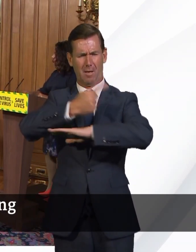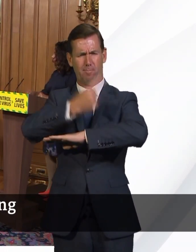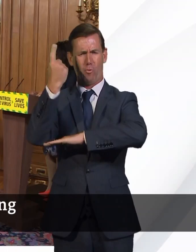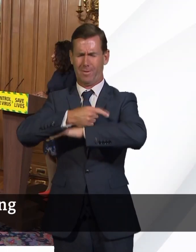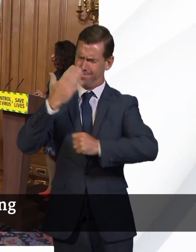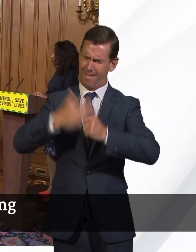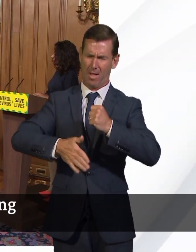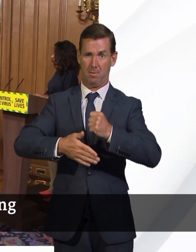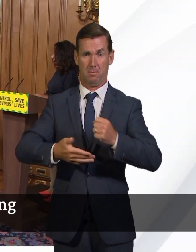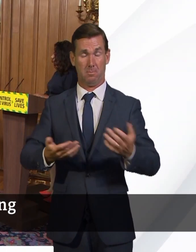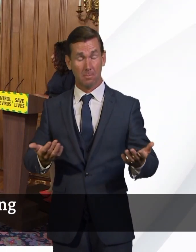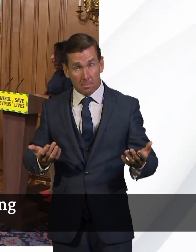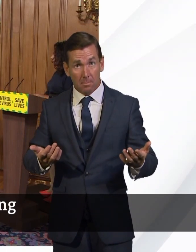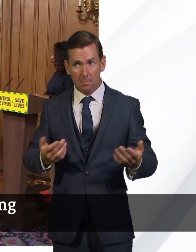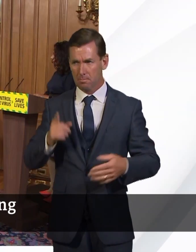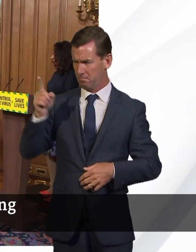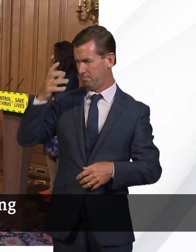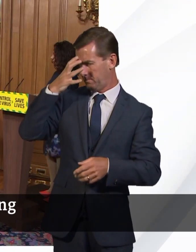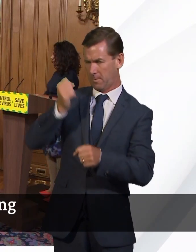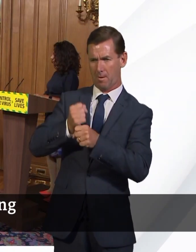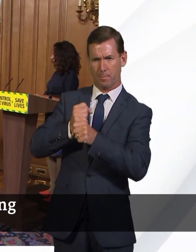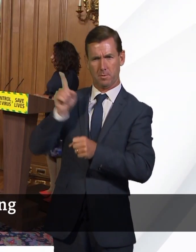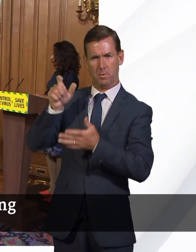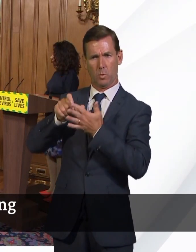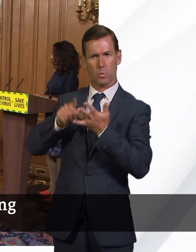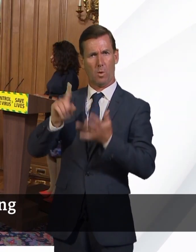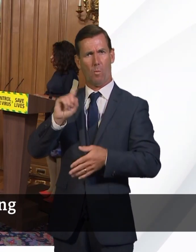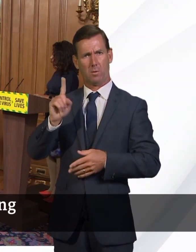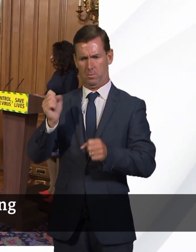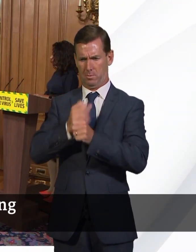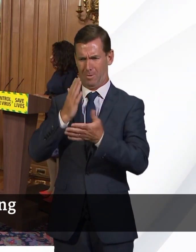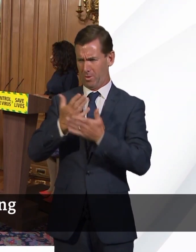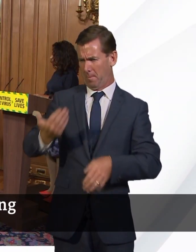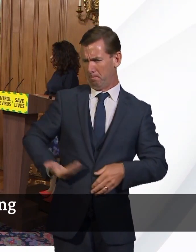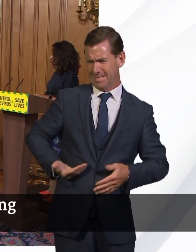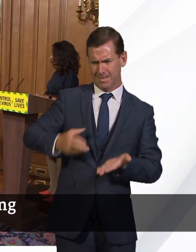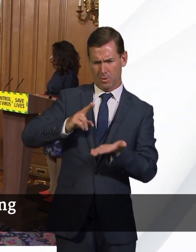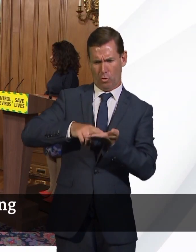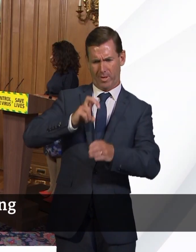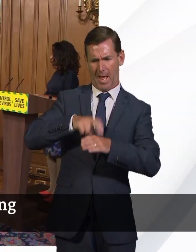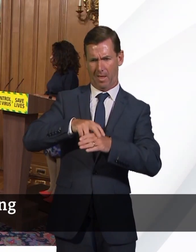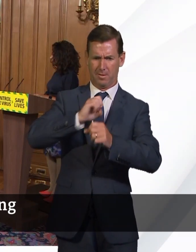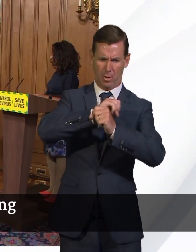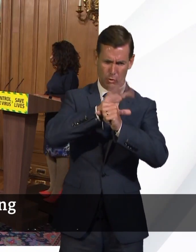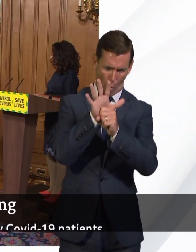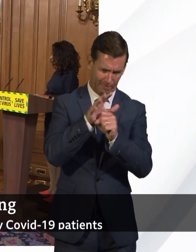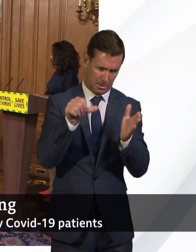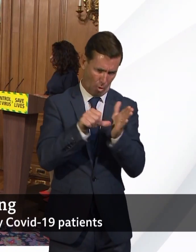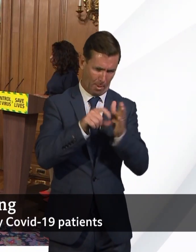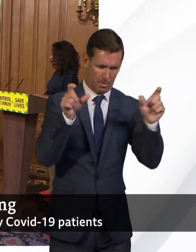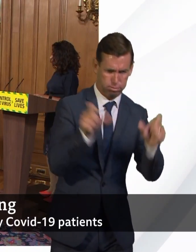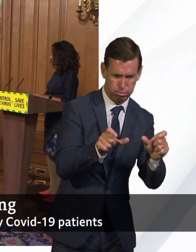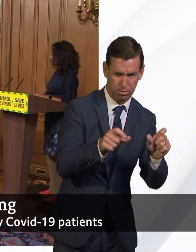government intend to put in place to mitigate this double pressure on businesses in Northern Ireland who have both the COVID lockdown measures and